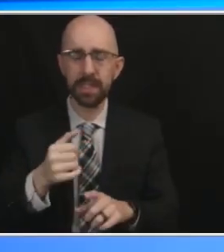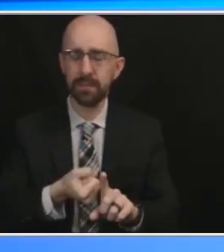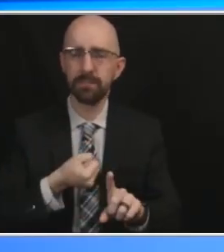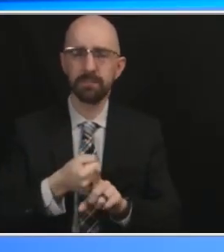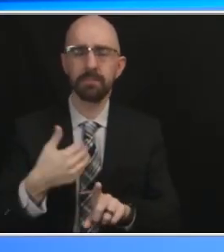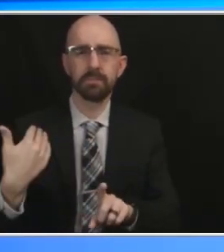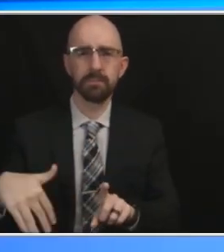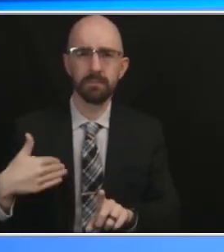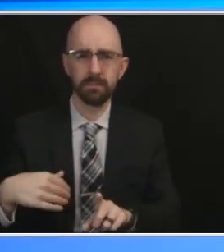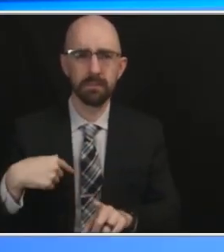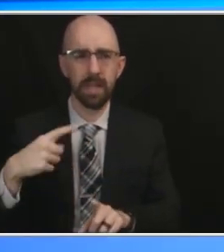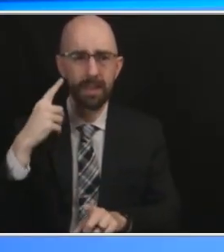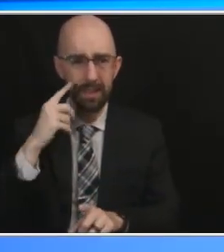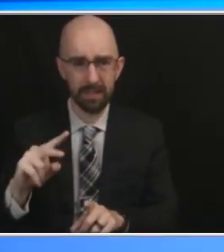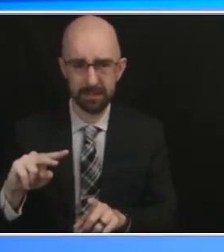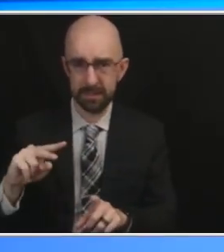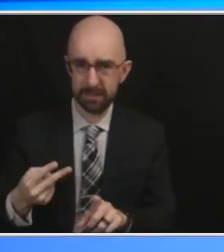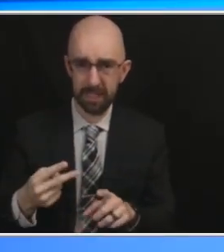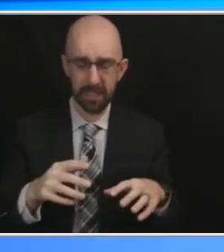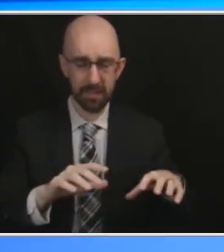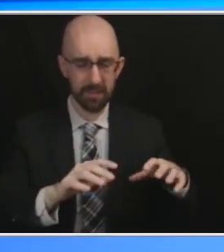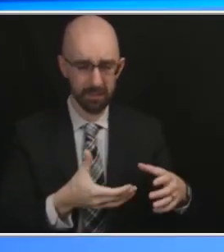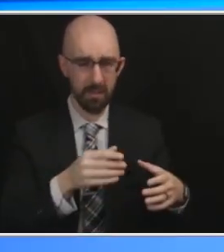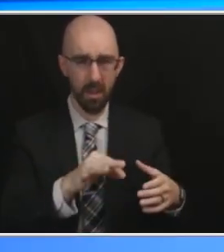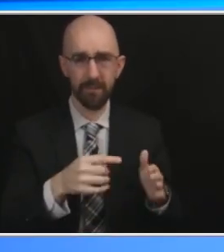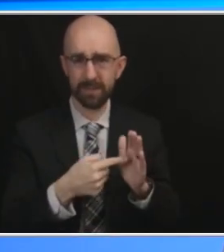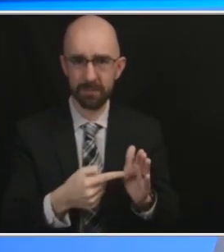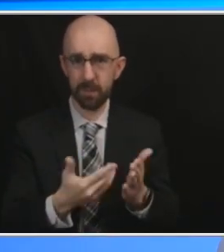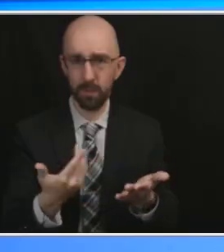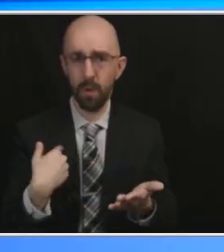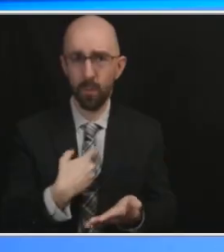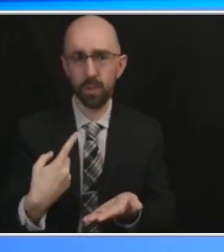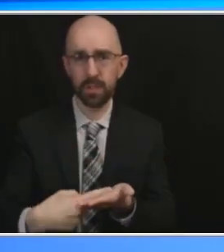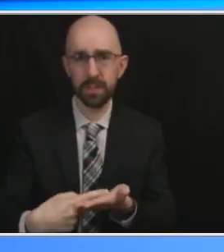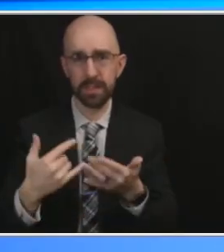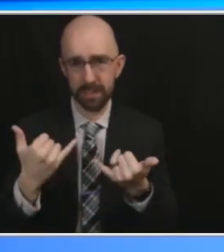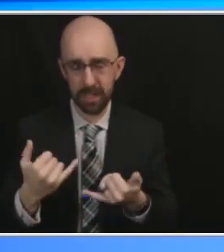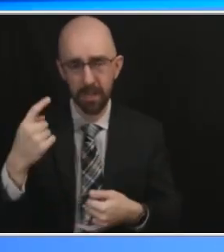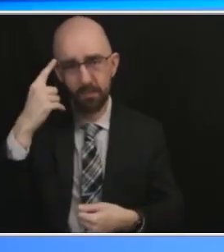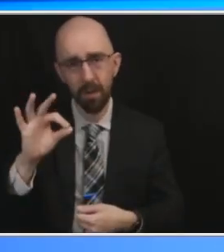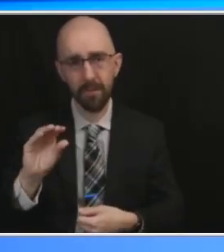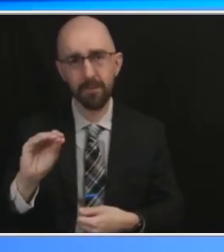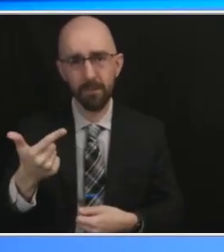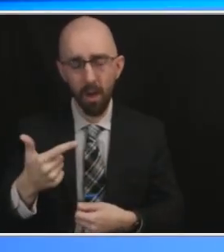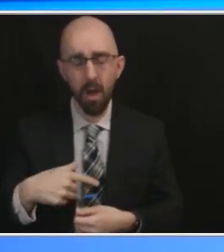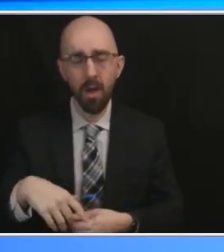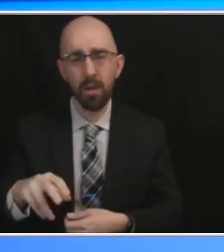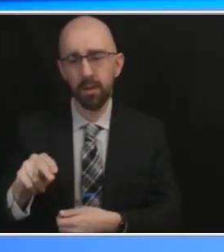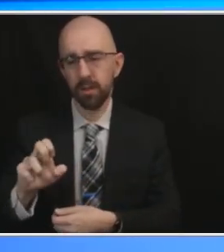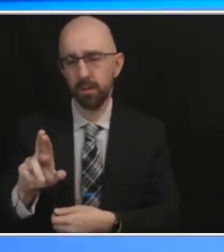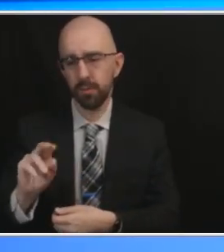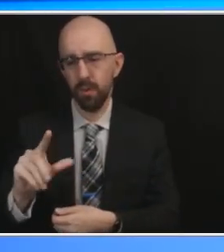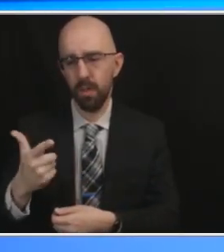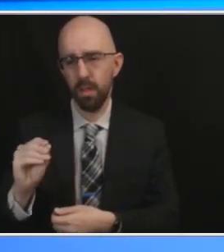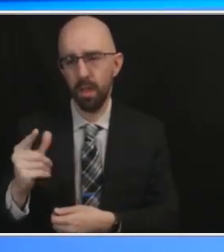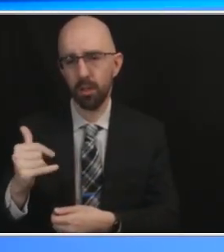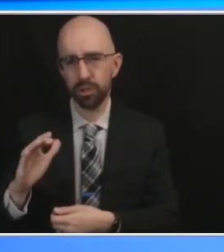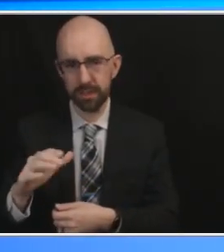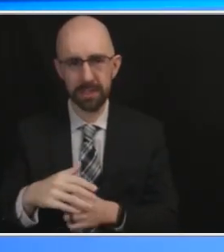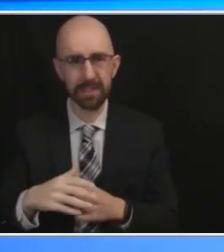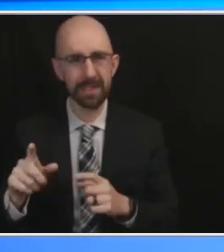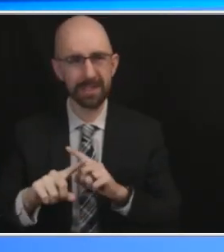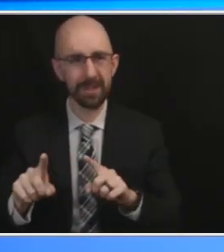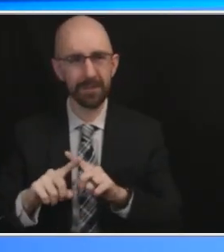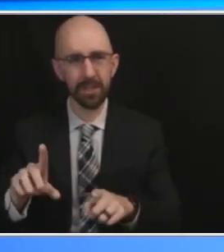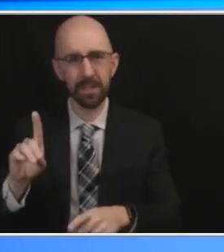second kind of bucket of symptoms we saw is what we're talking about today, this brain fog, neurologic sequelae. We saw a number of dysautonomias, and we've talked